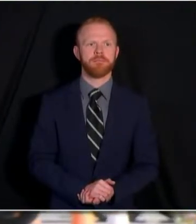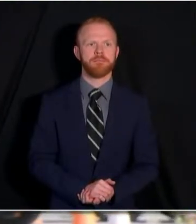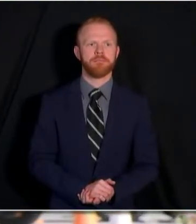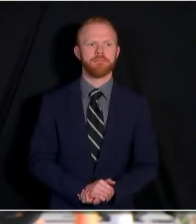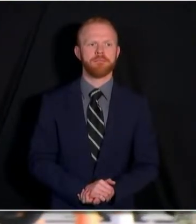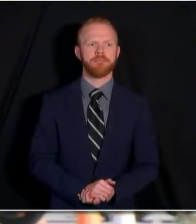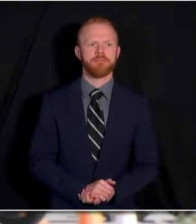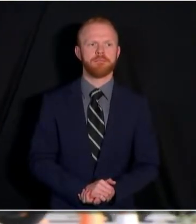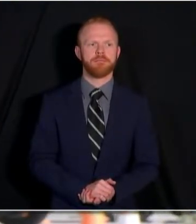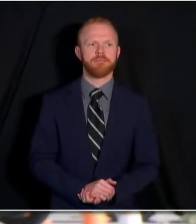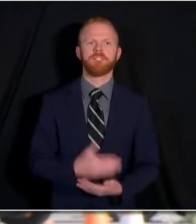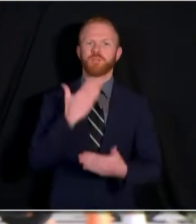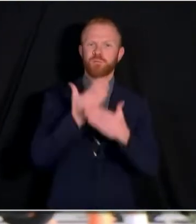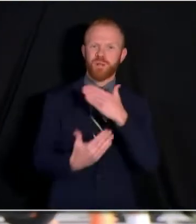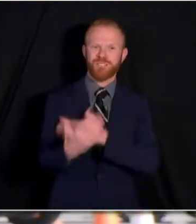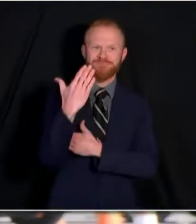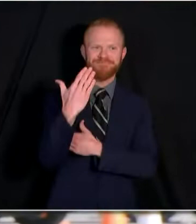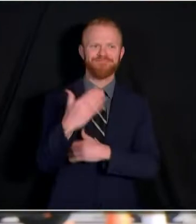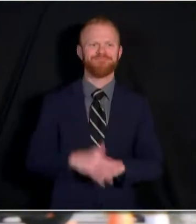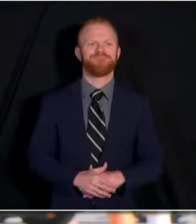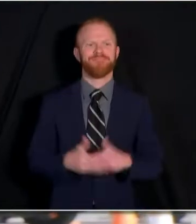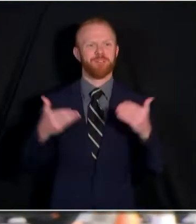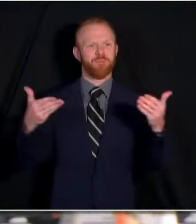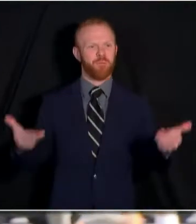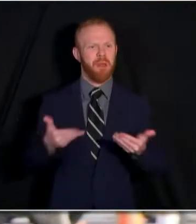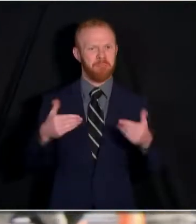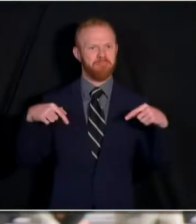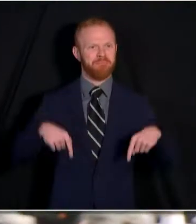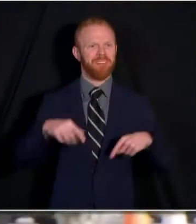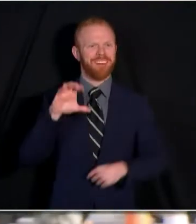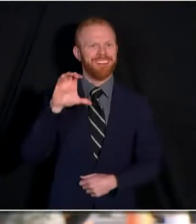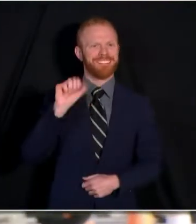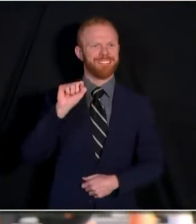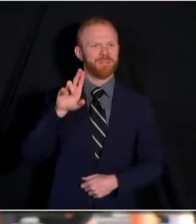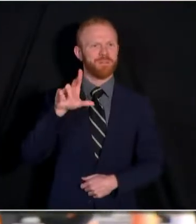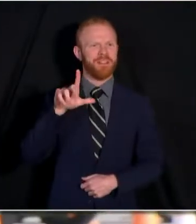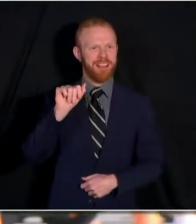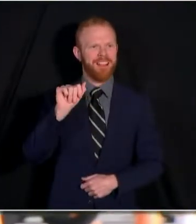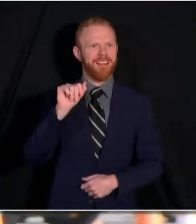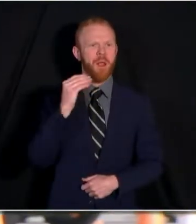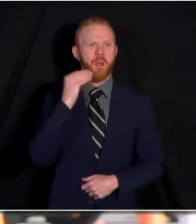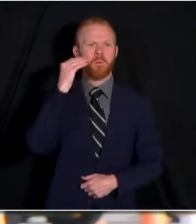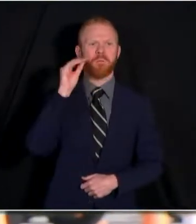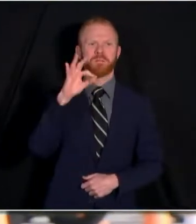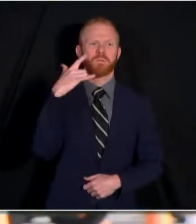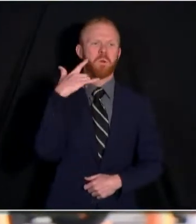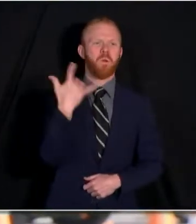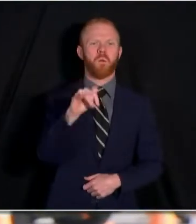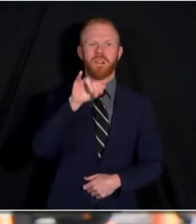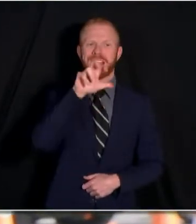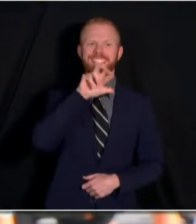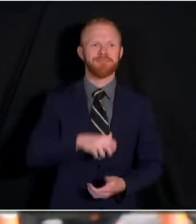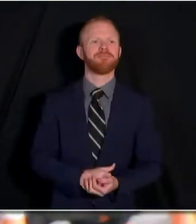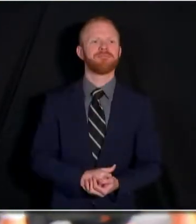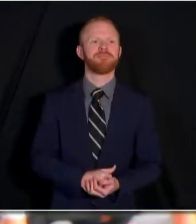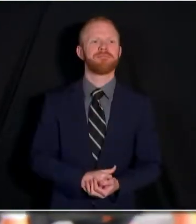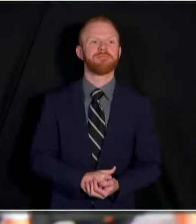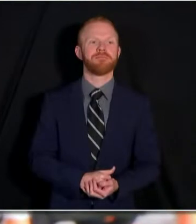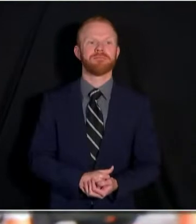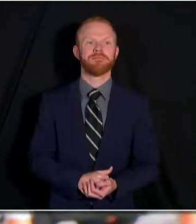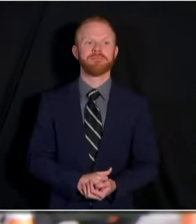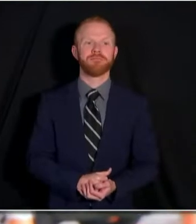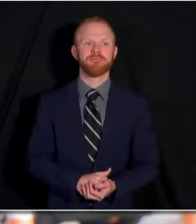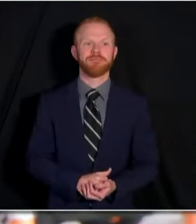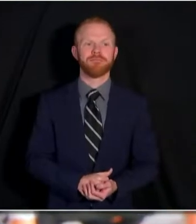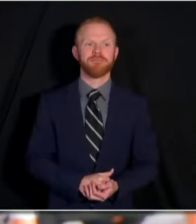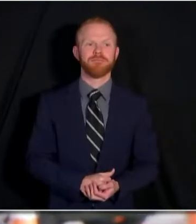Good morning. Welcome to Cal State LA, home of the Golden Eagles. There is an old expression that every